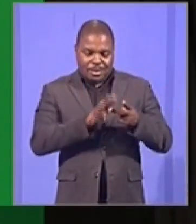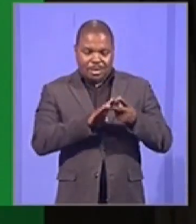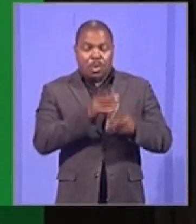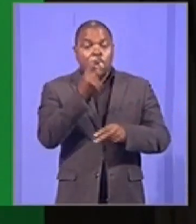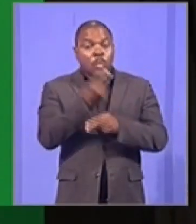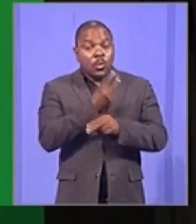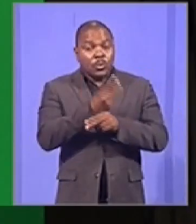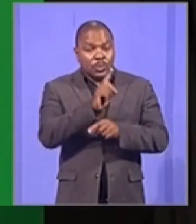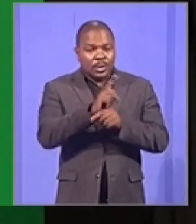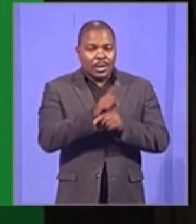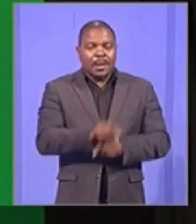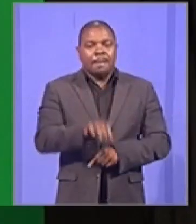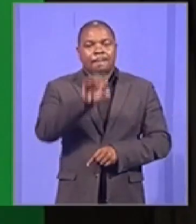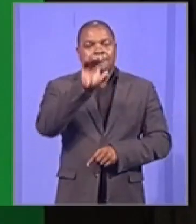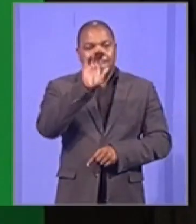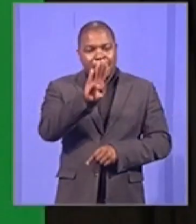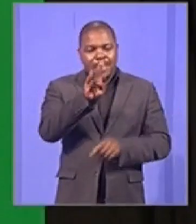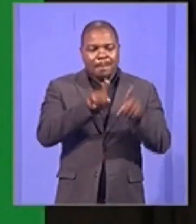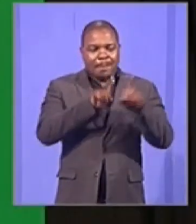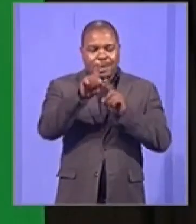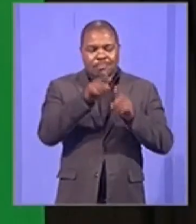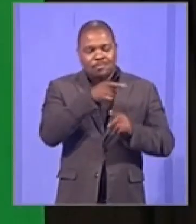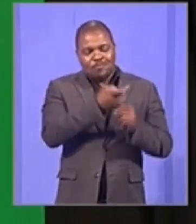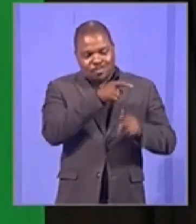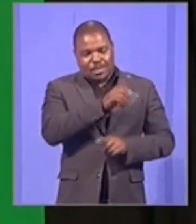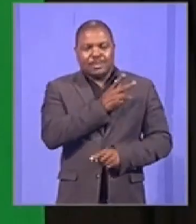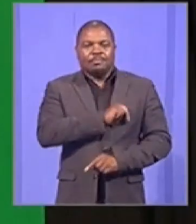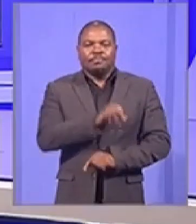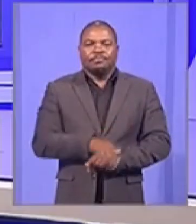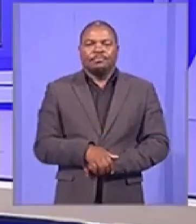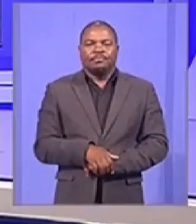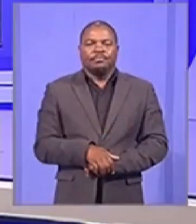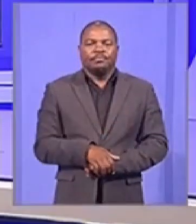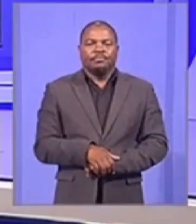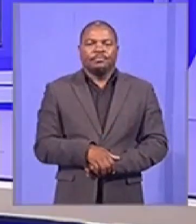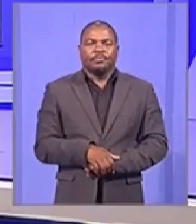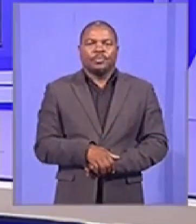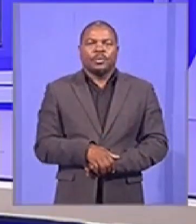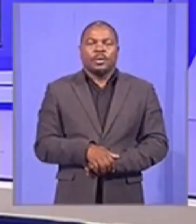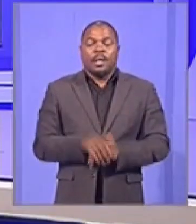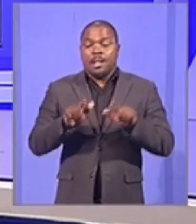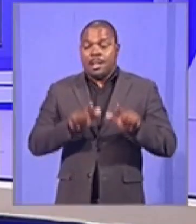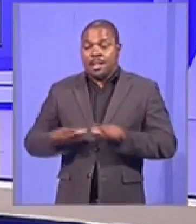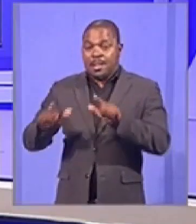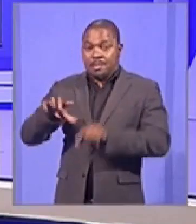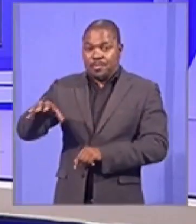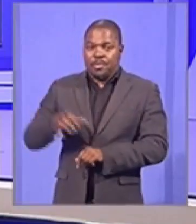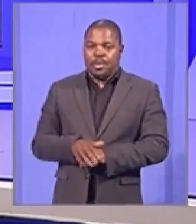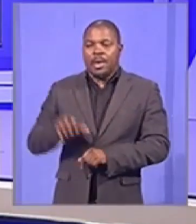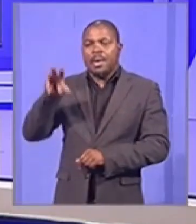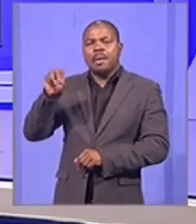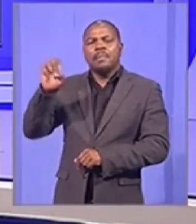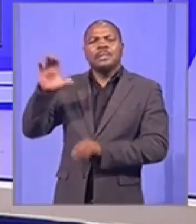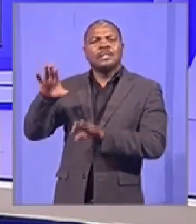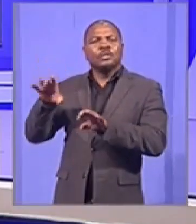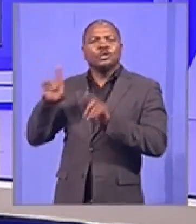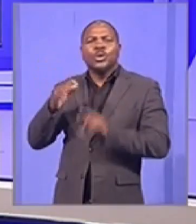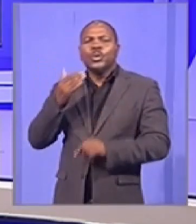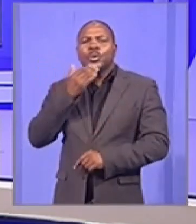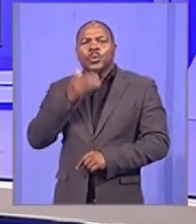gave us more bachelors as the province. Kwa Limpopo, mokhuduthamaga wa